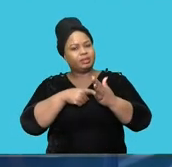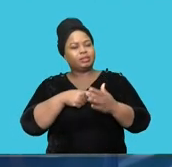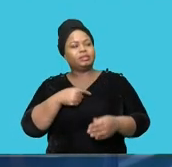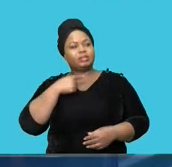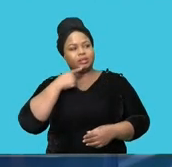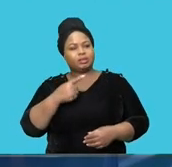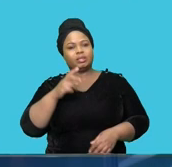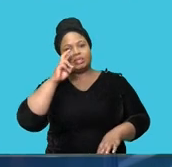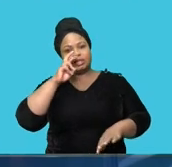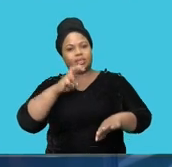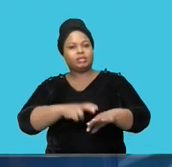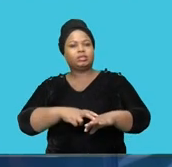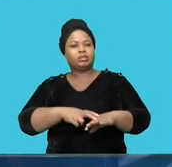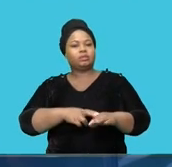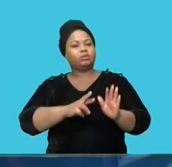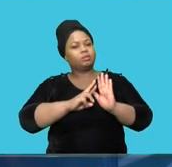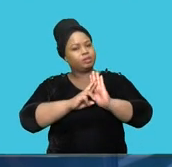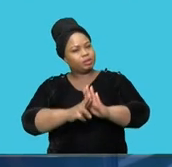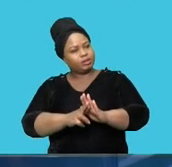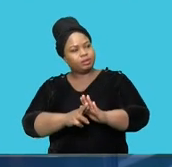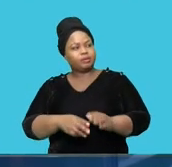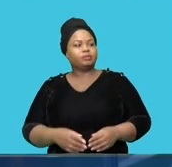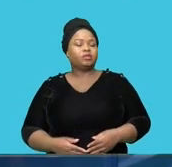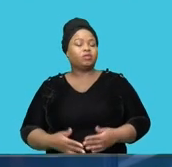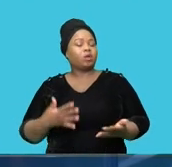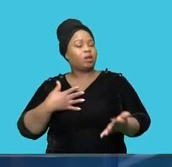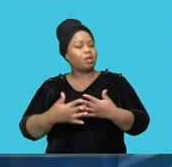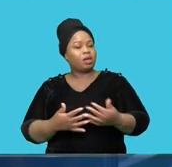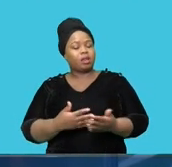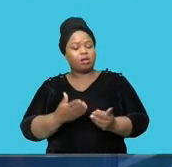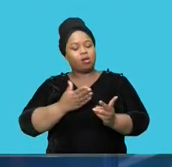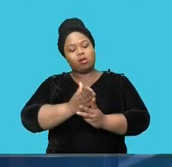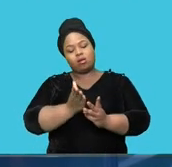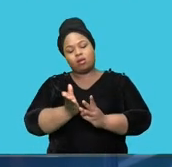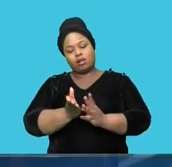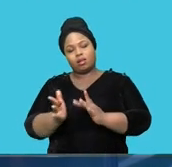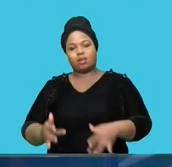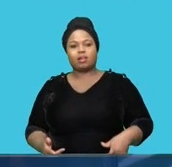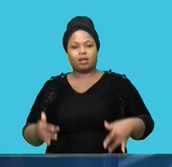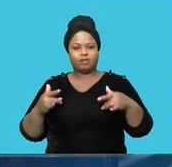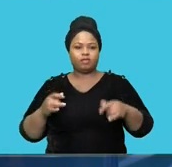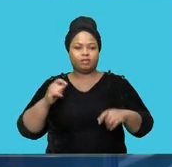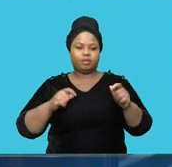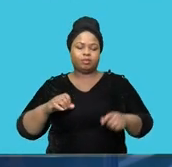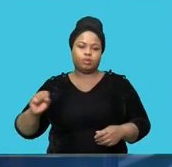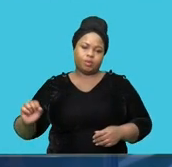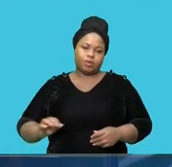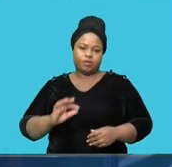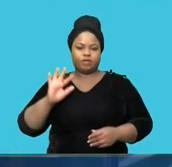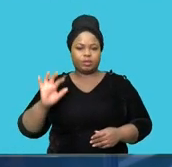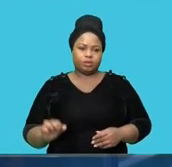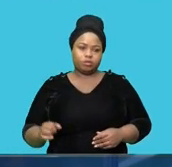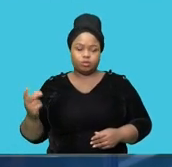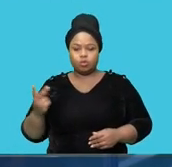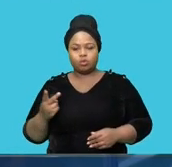represented in every endeavor that affects the lives of South Africans. And they have clearly